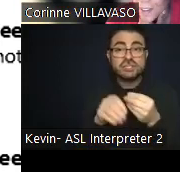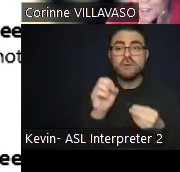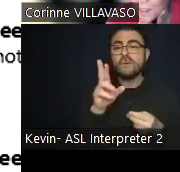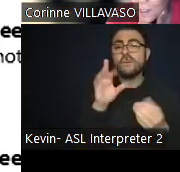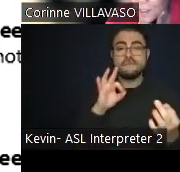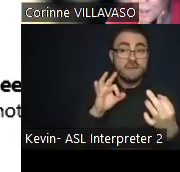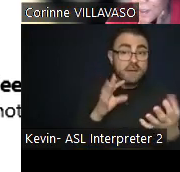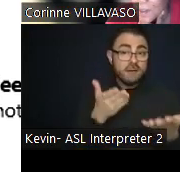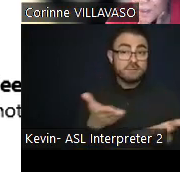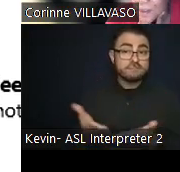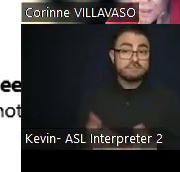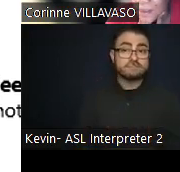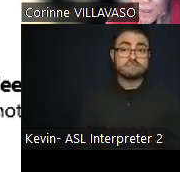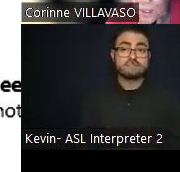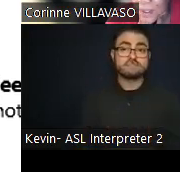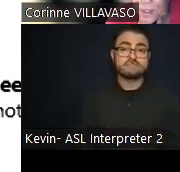feedback?